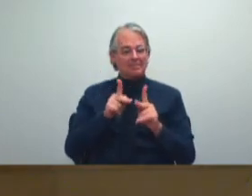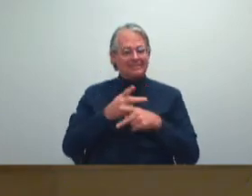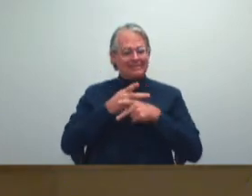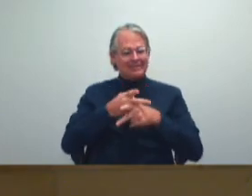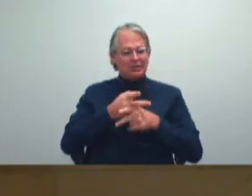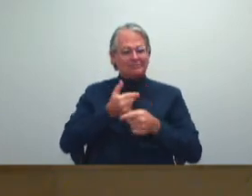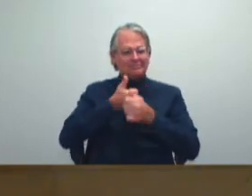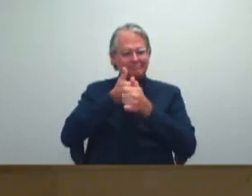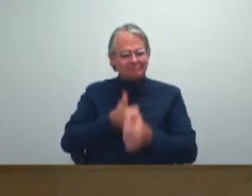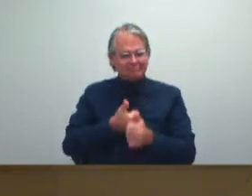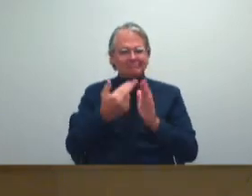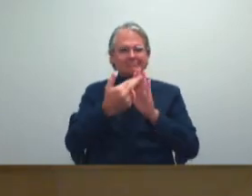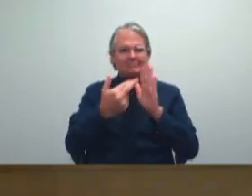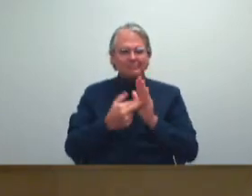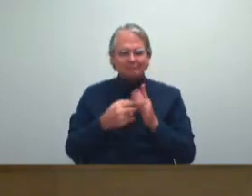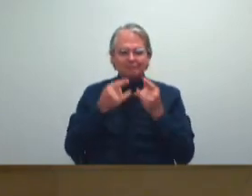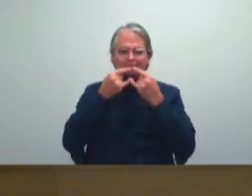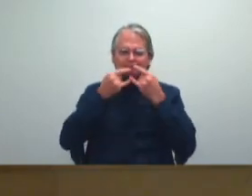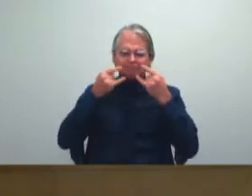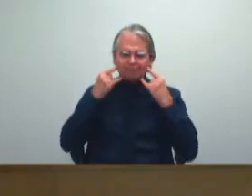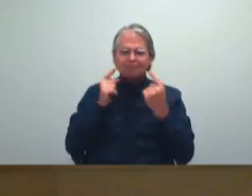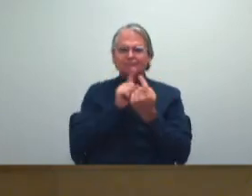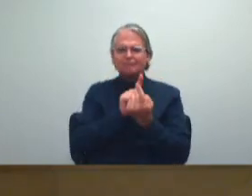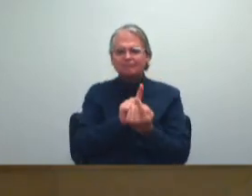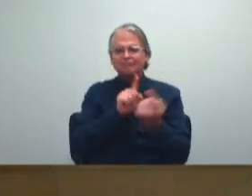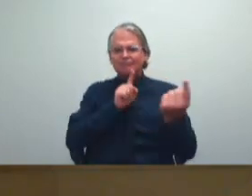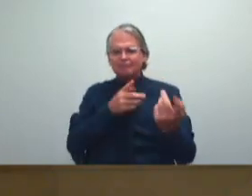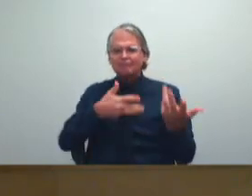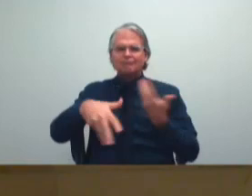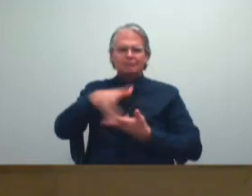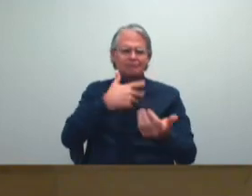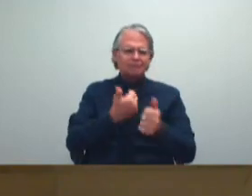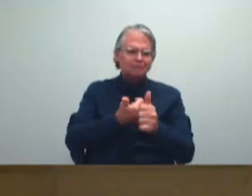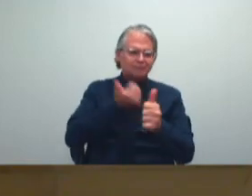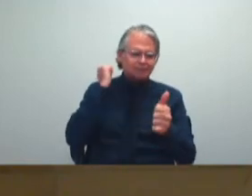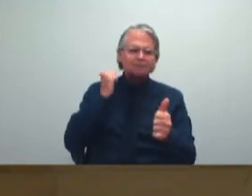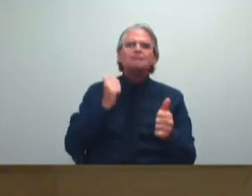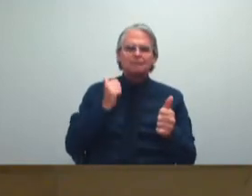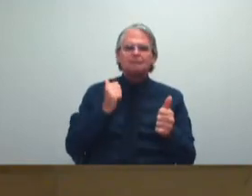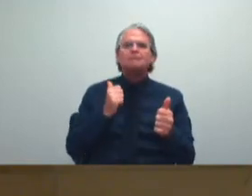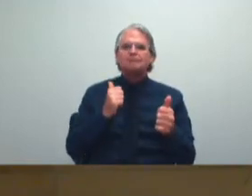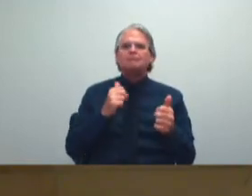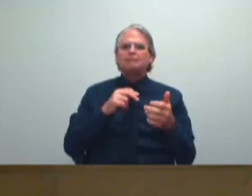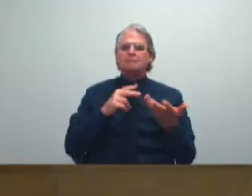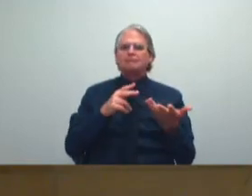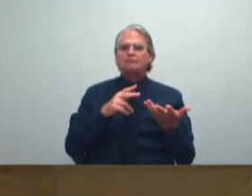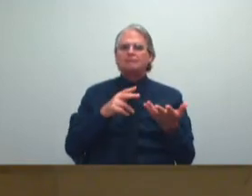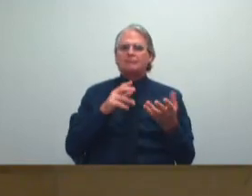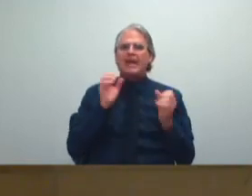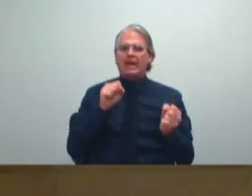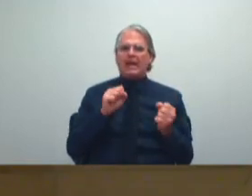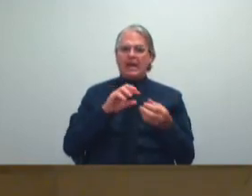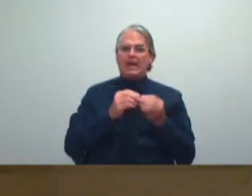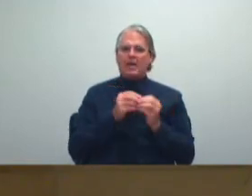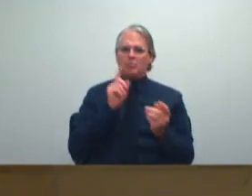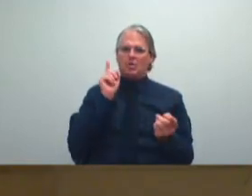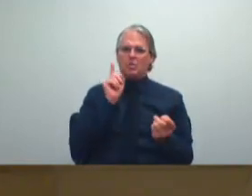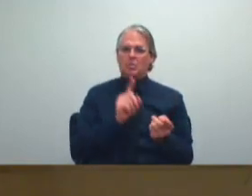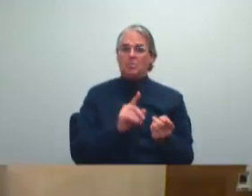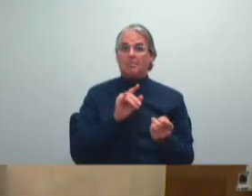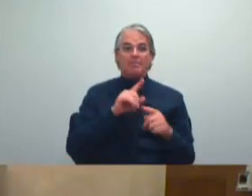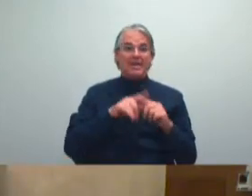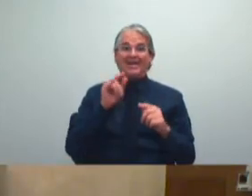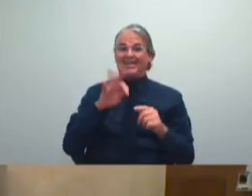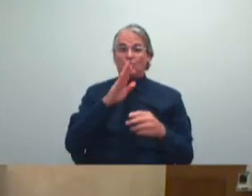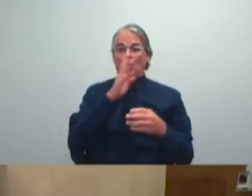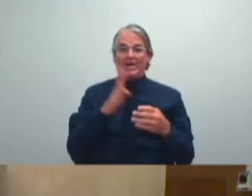to, stay the course. But I think if we didn't do an early shutdown, we would not be in such a good position we're at now. Yeah, that's